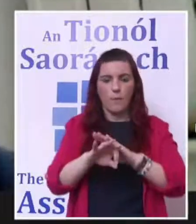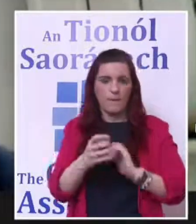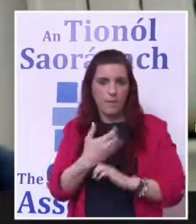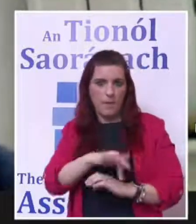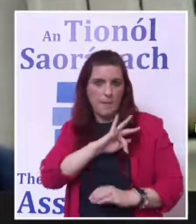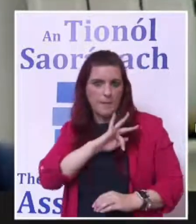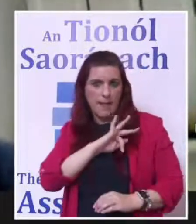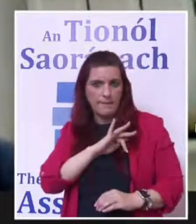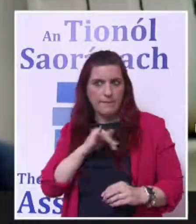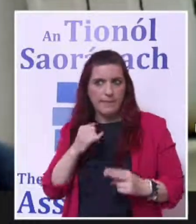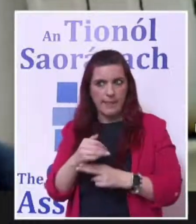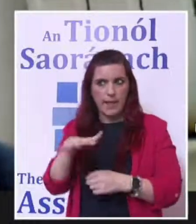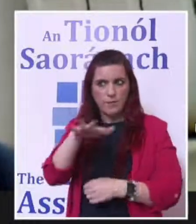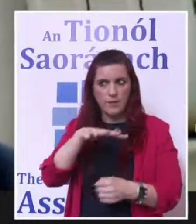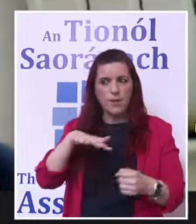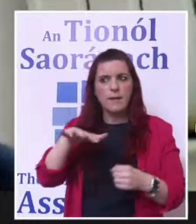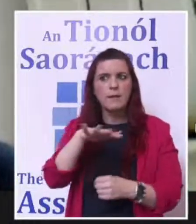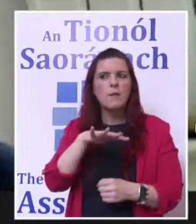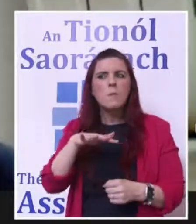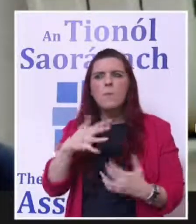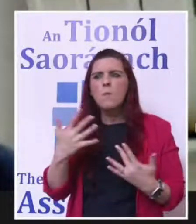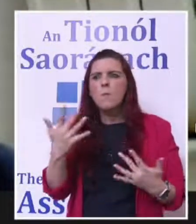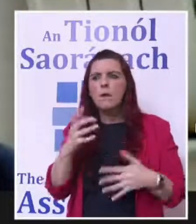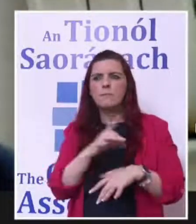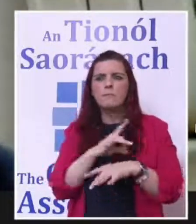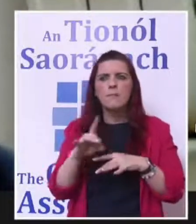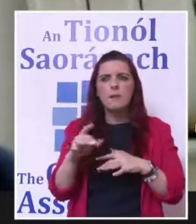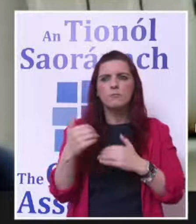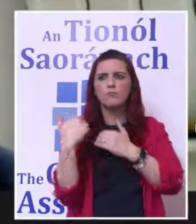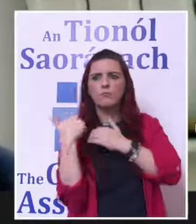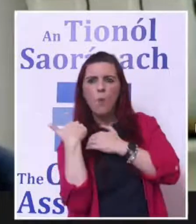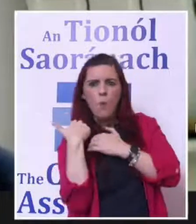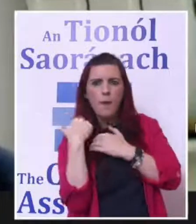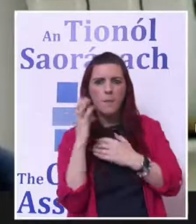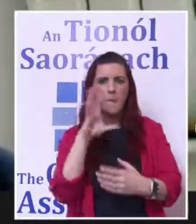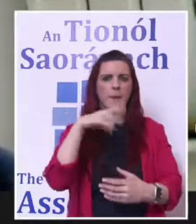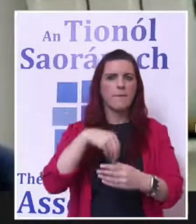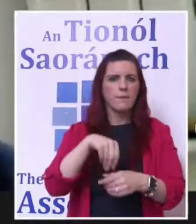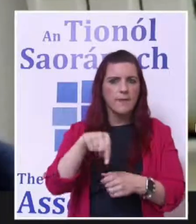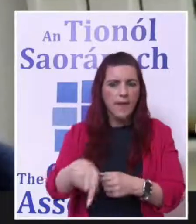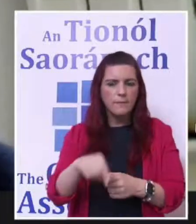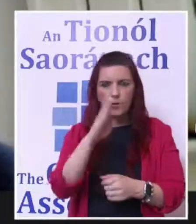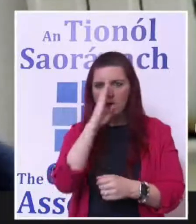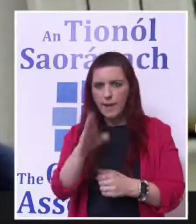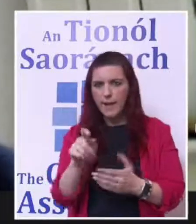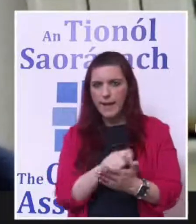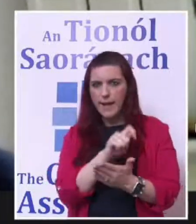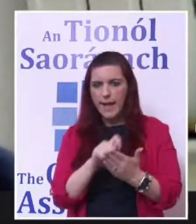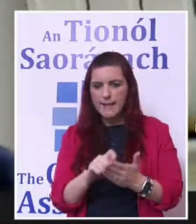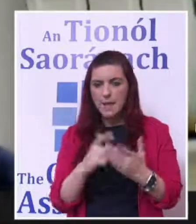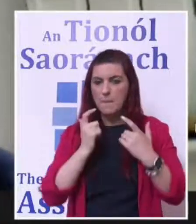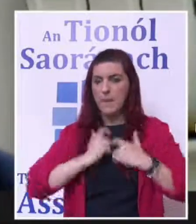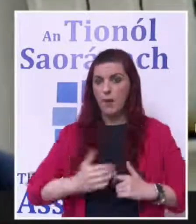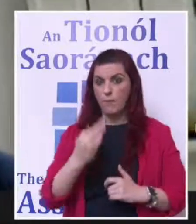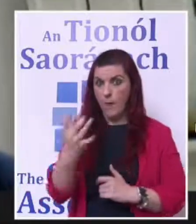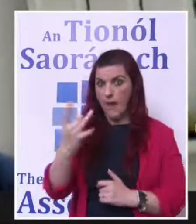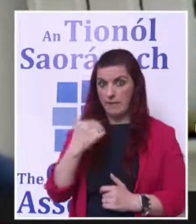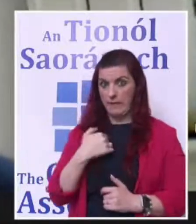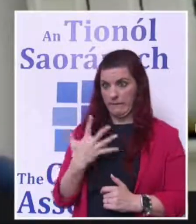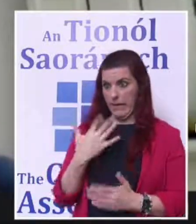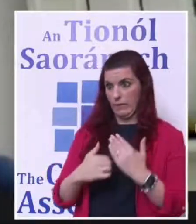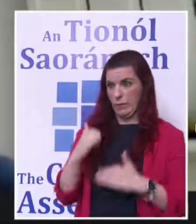and city region, and what possible role might be played by a democratically elected mayor. If you had asked me that 5 years ago, I would have